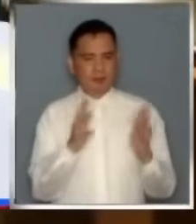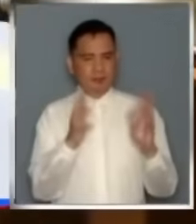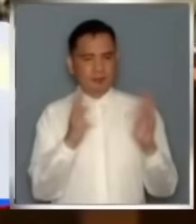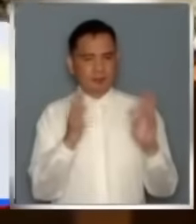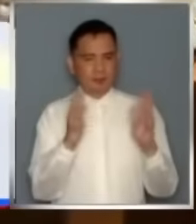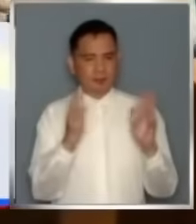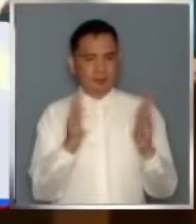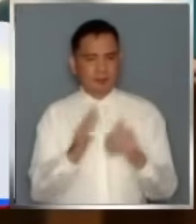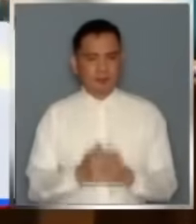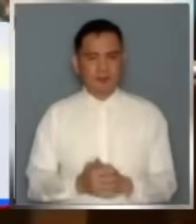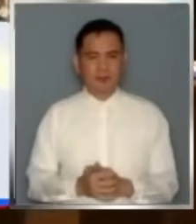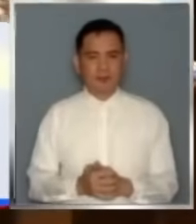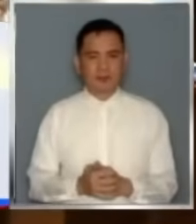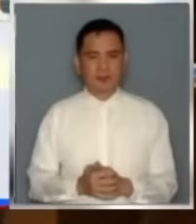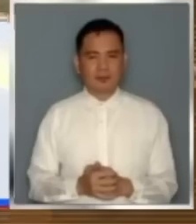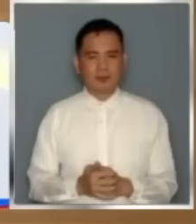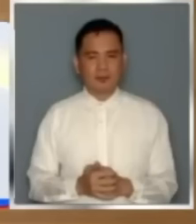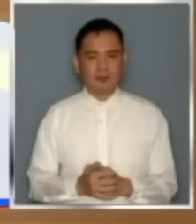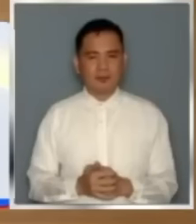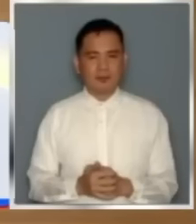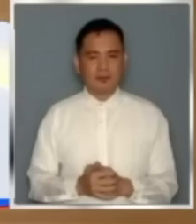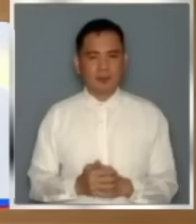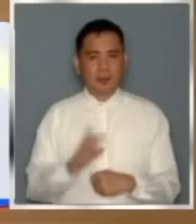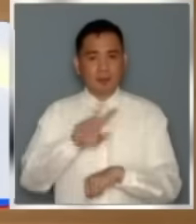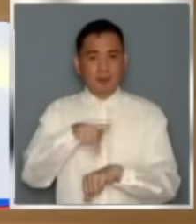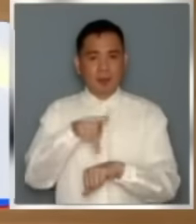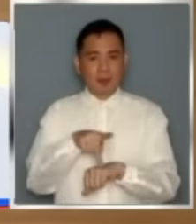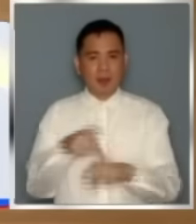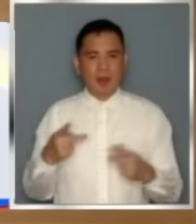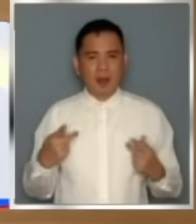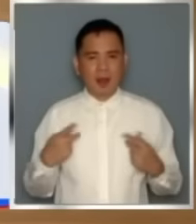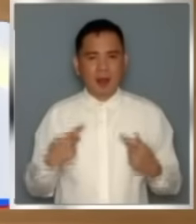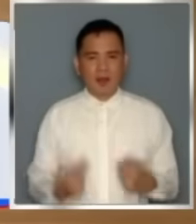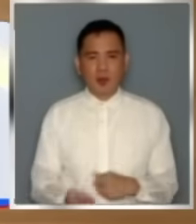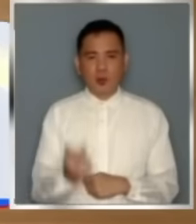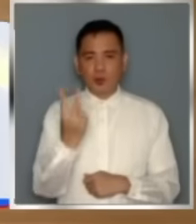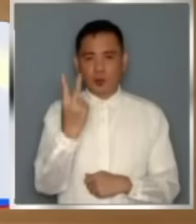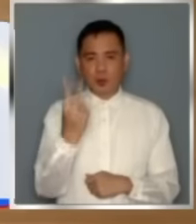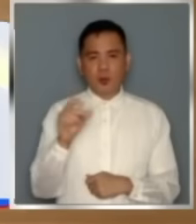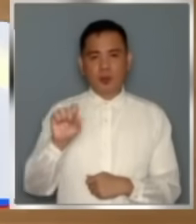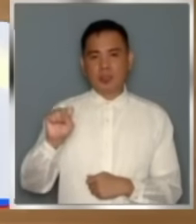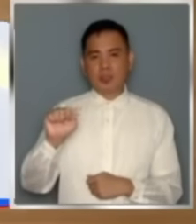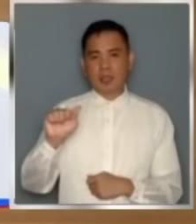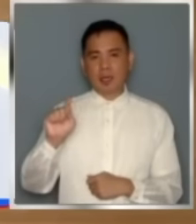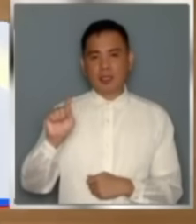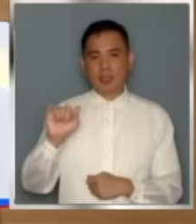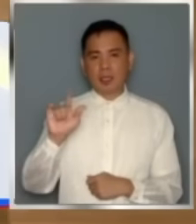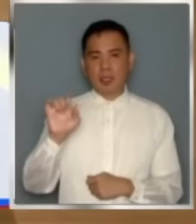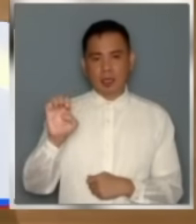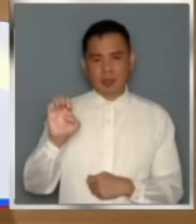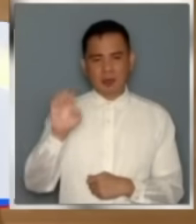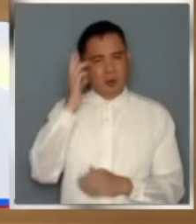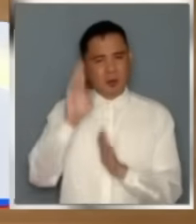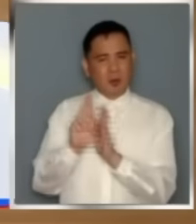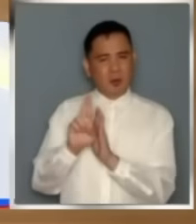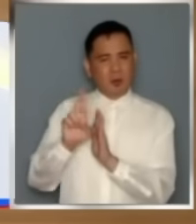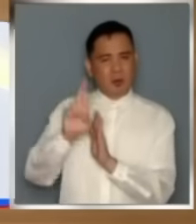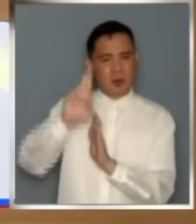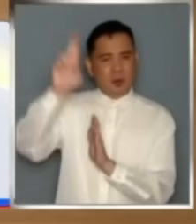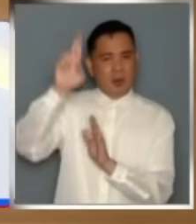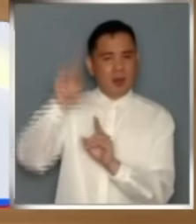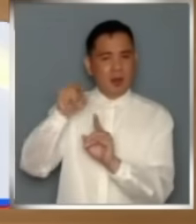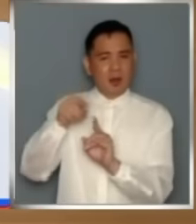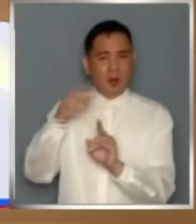The Philippines has launched two additional satellites into space. Together with the first satellite, they will track weather,